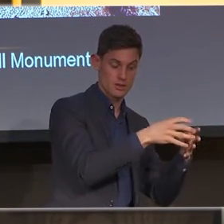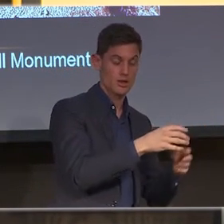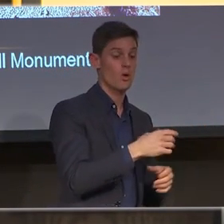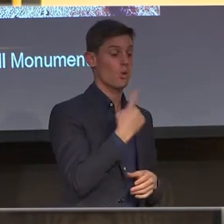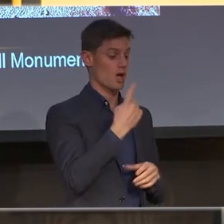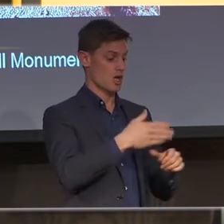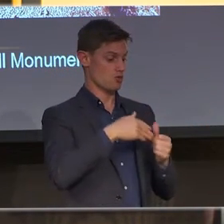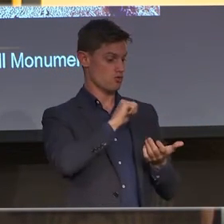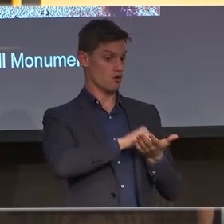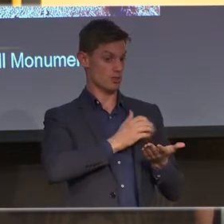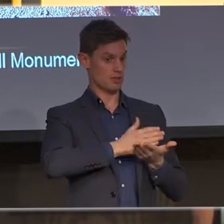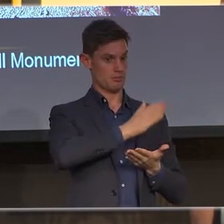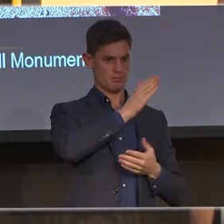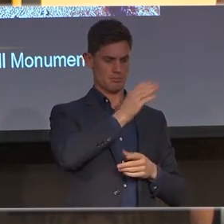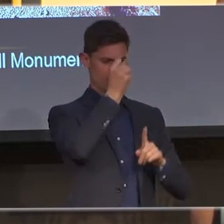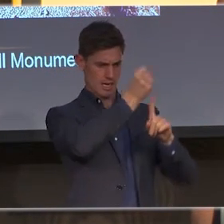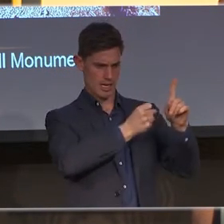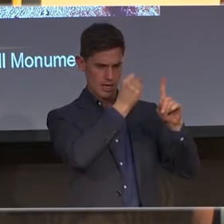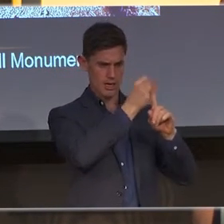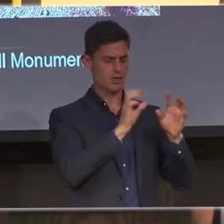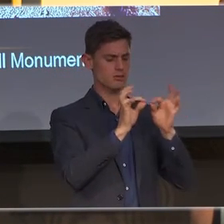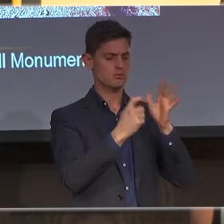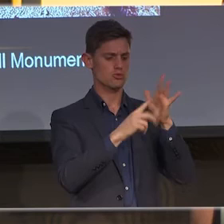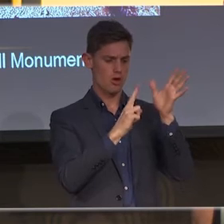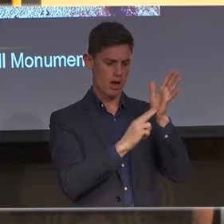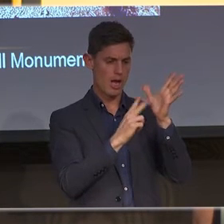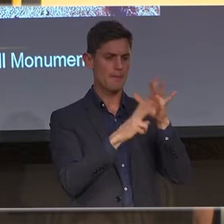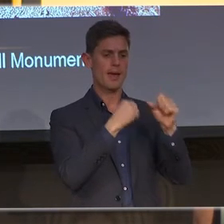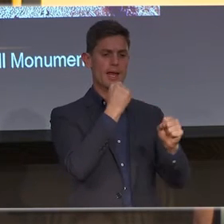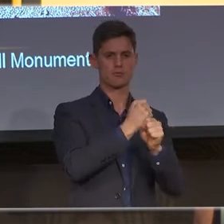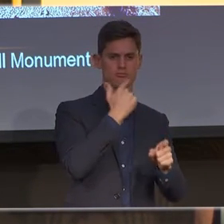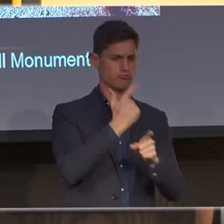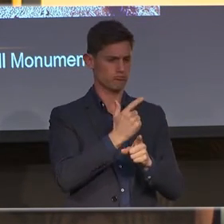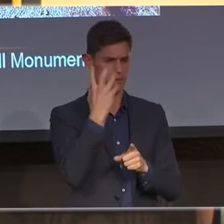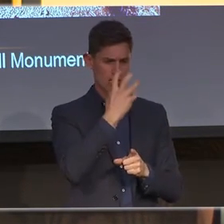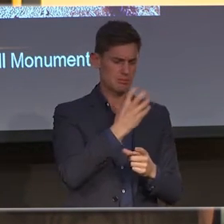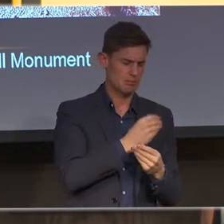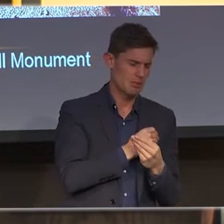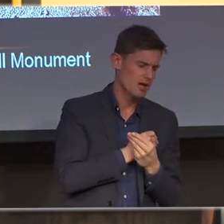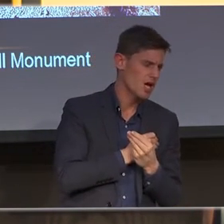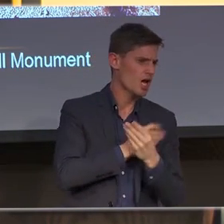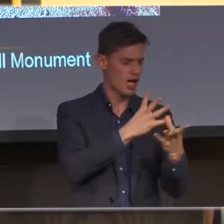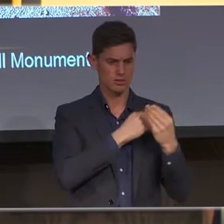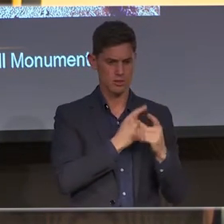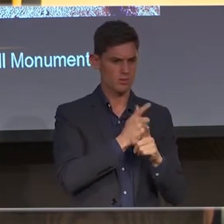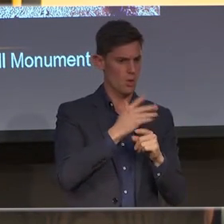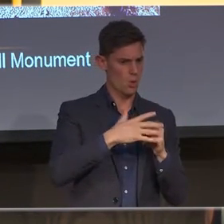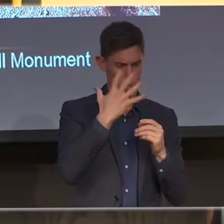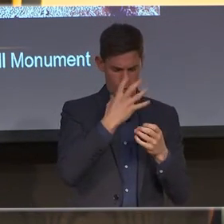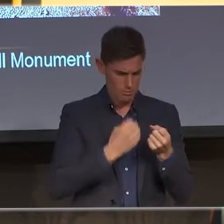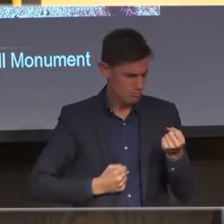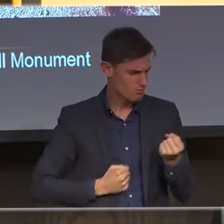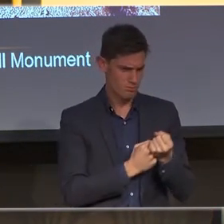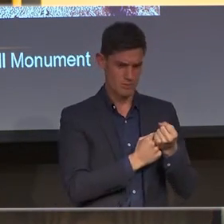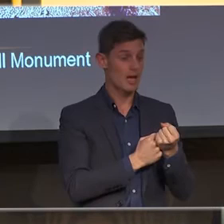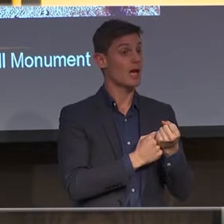of the first to step up to assist the Gurindji cause, Brian Manning, spoke with passion about his role supporting Vincent Ngati and stated